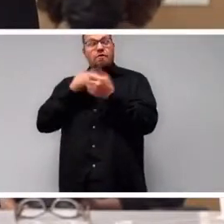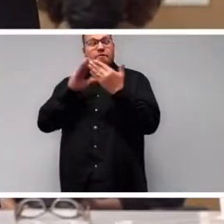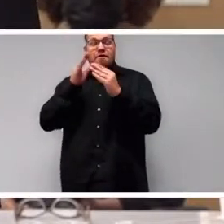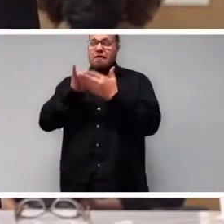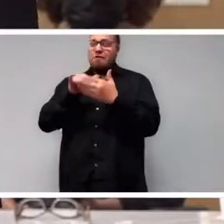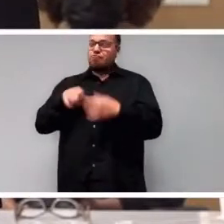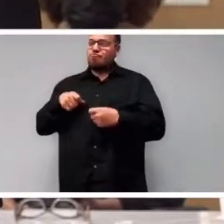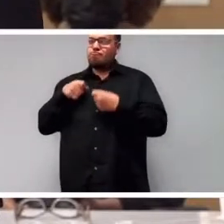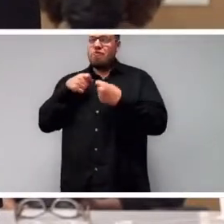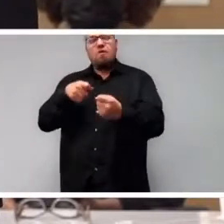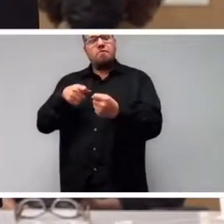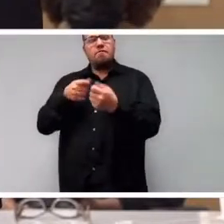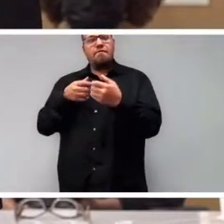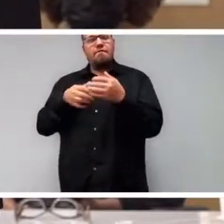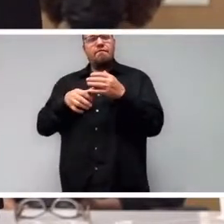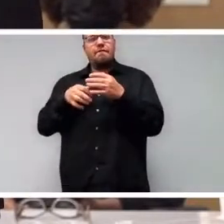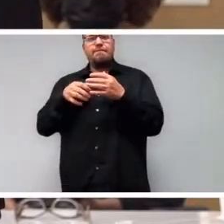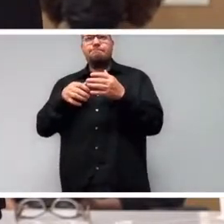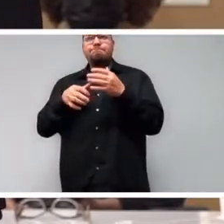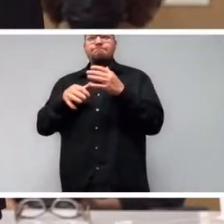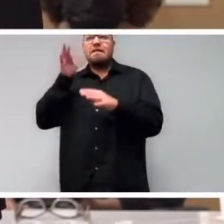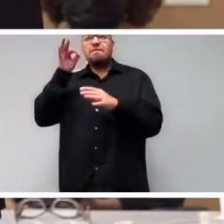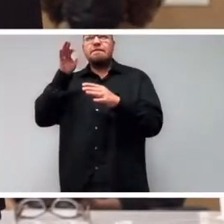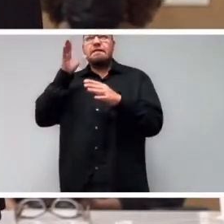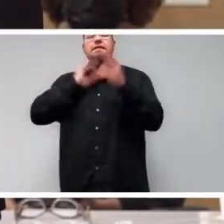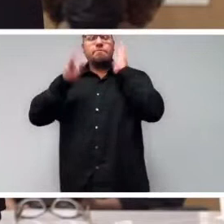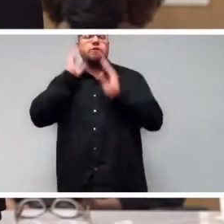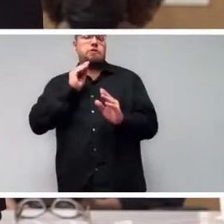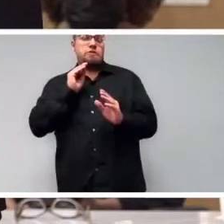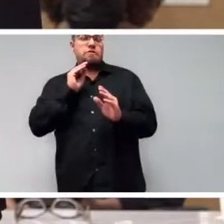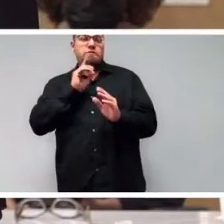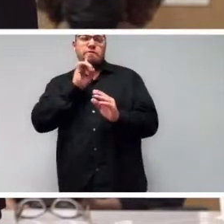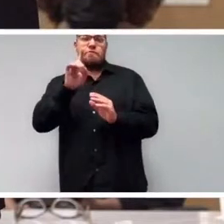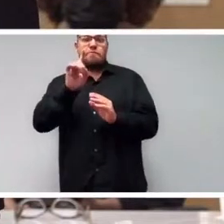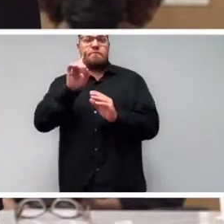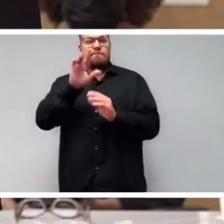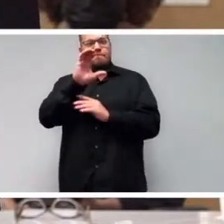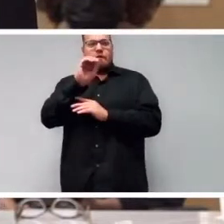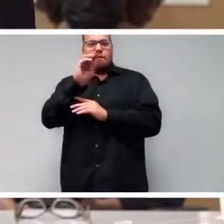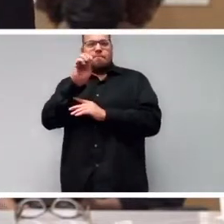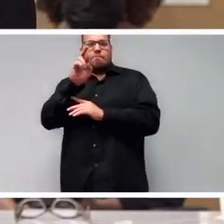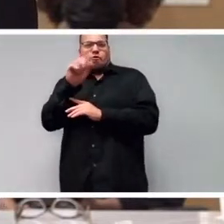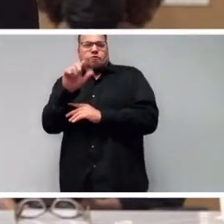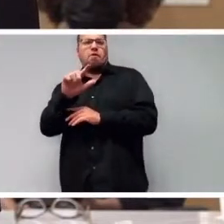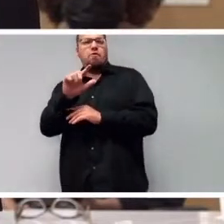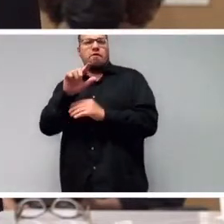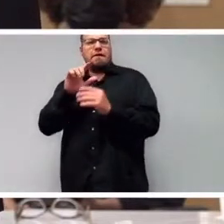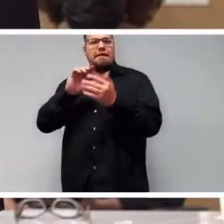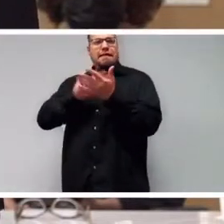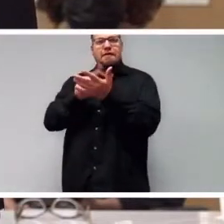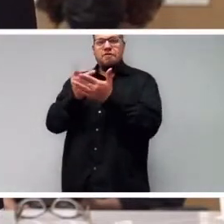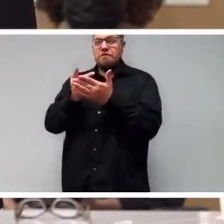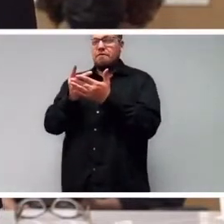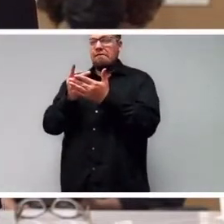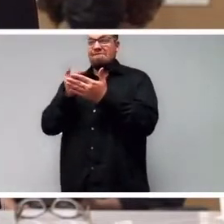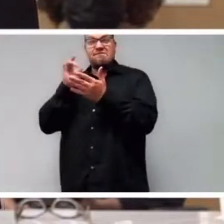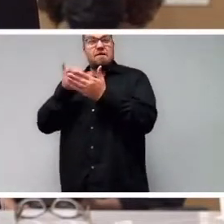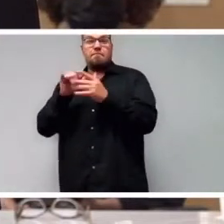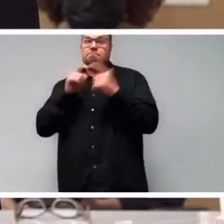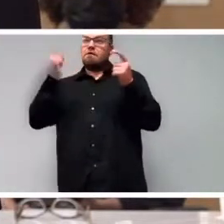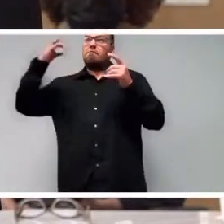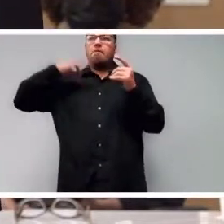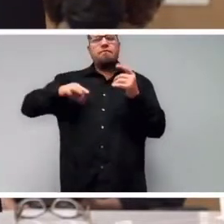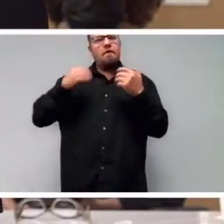find experiences is in true commercial kitchen training. And so that's been a huge benefit to us to be able to have that partnership here